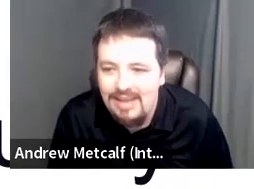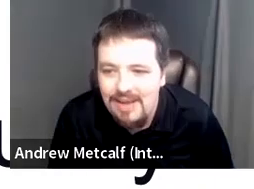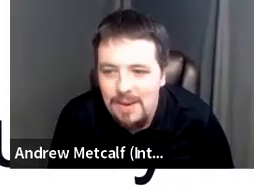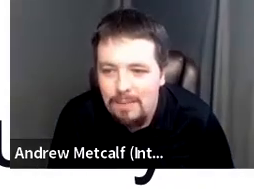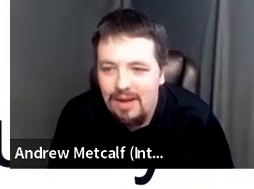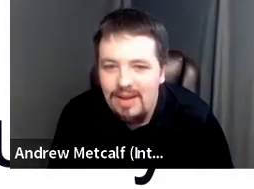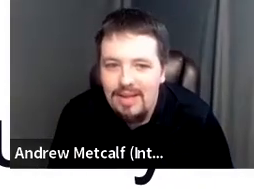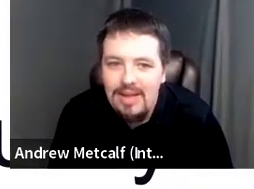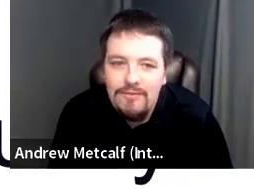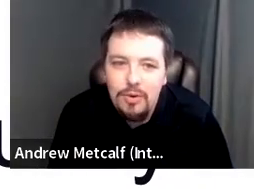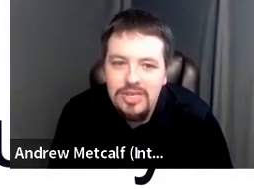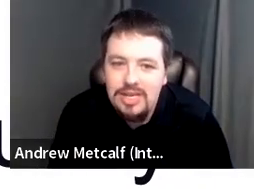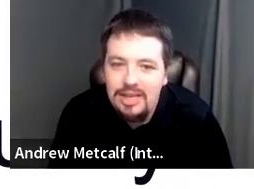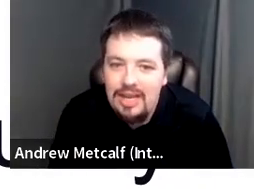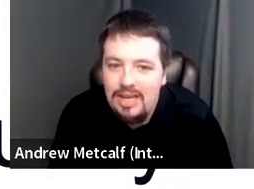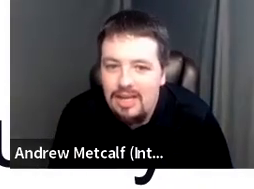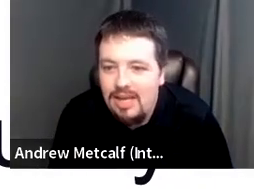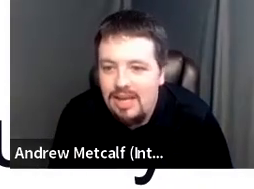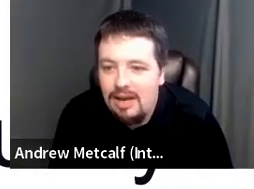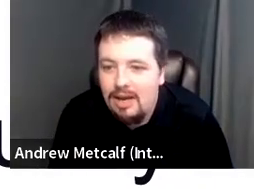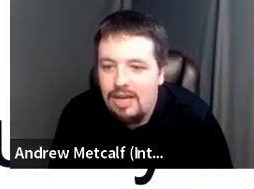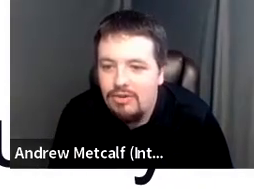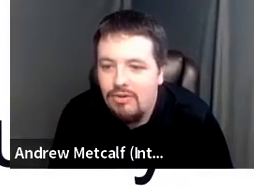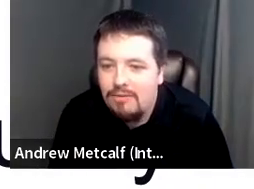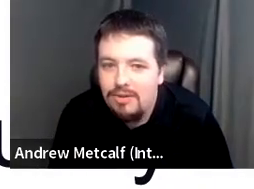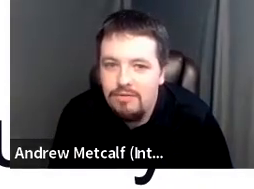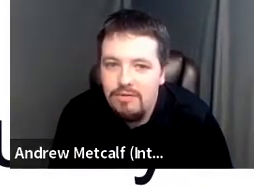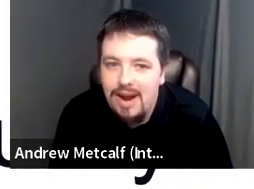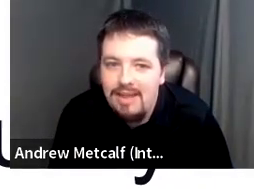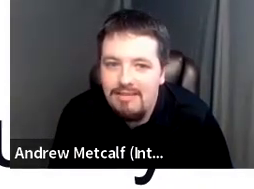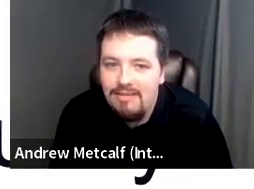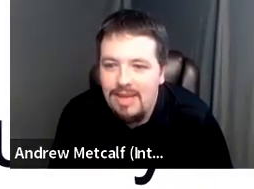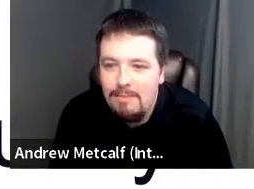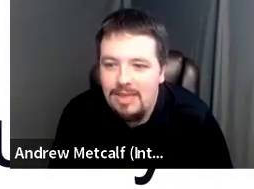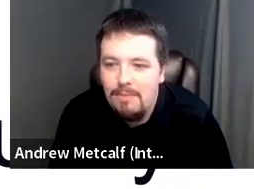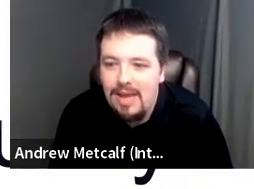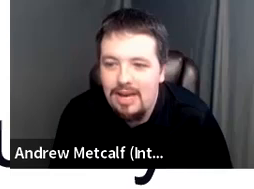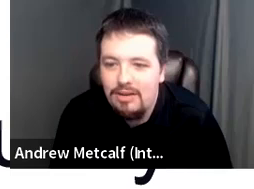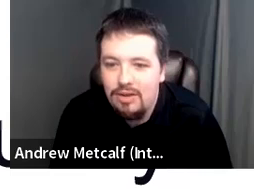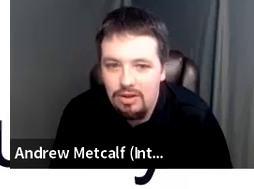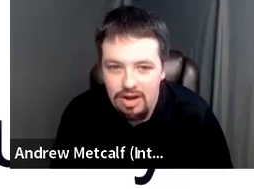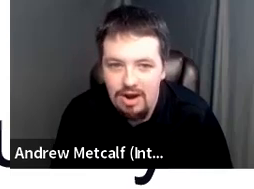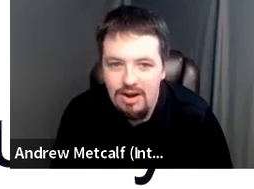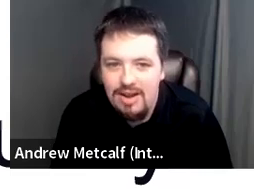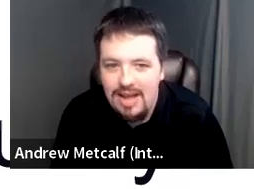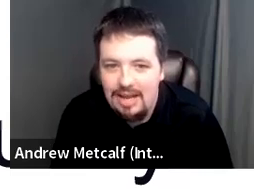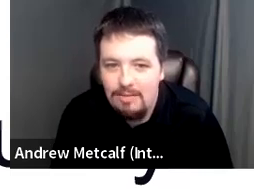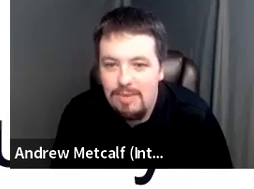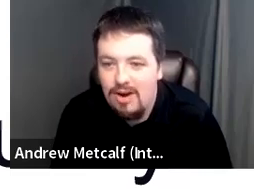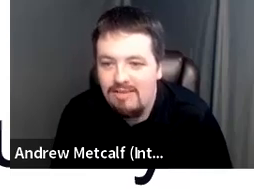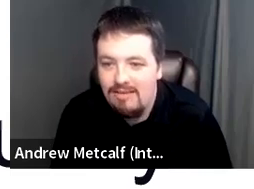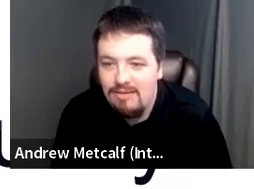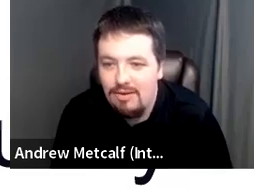that. But fortunately, he traveled to France and met the man Leclerc